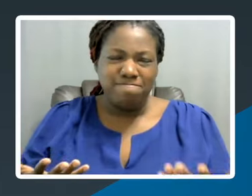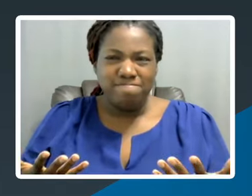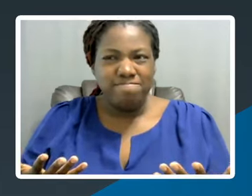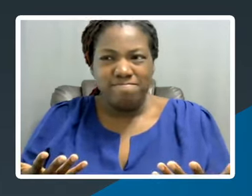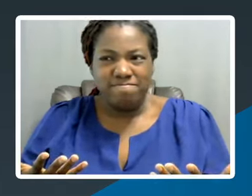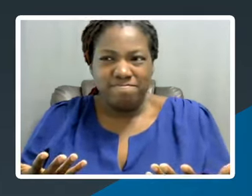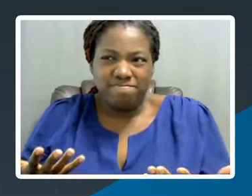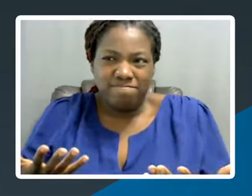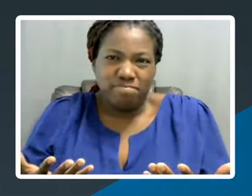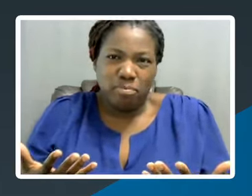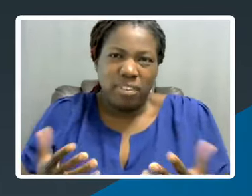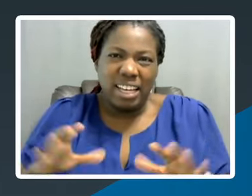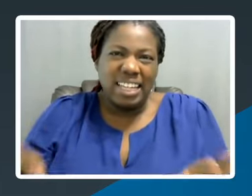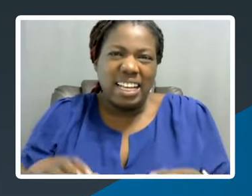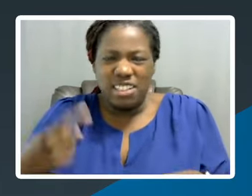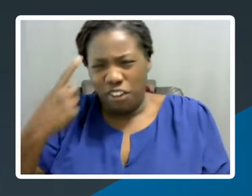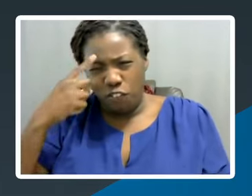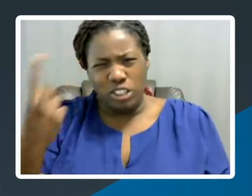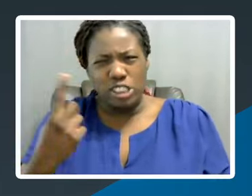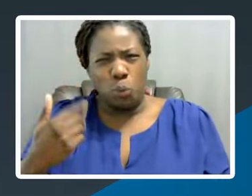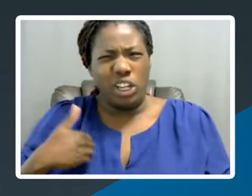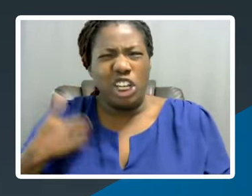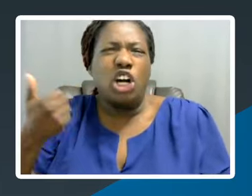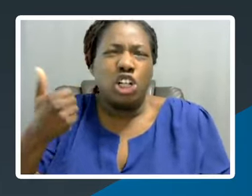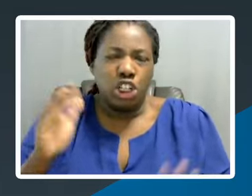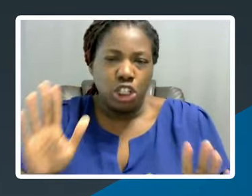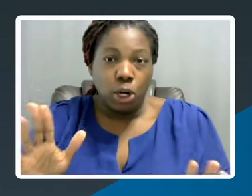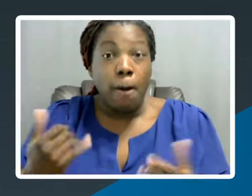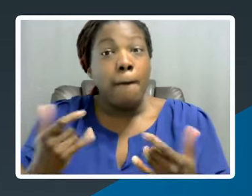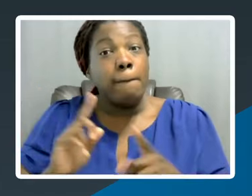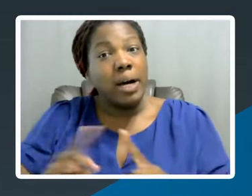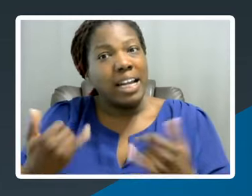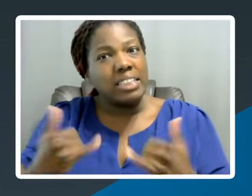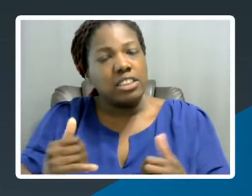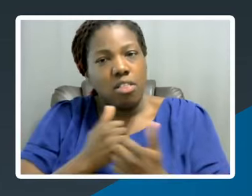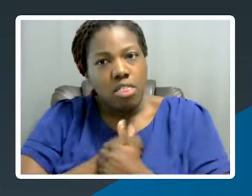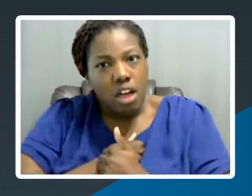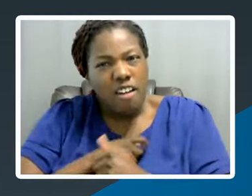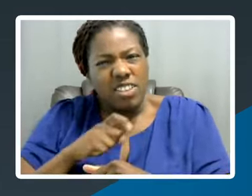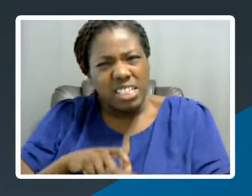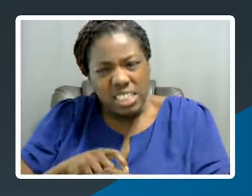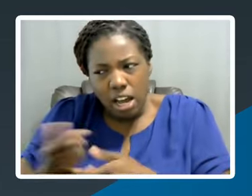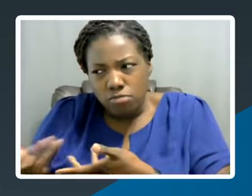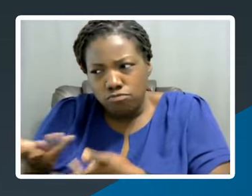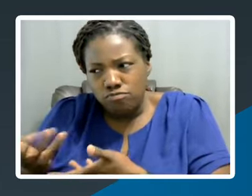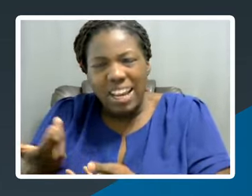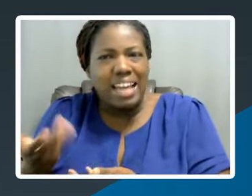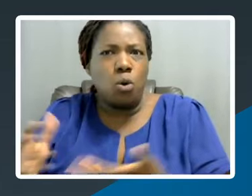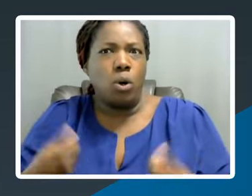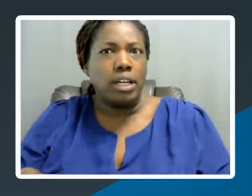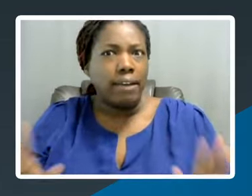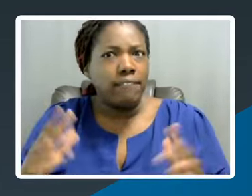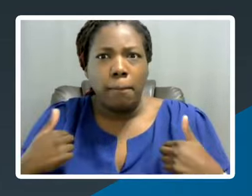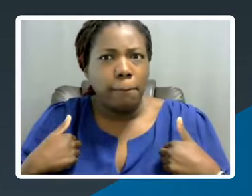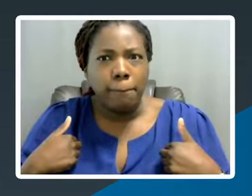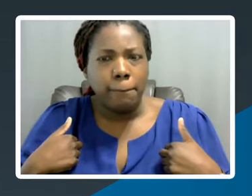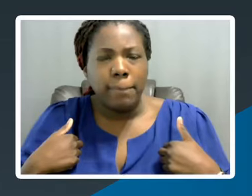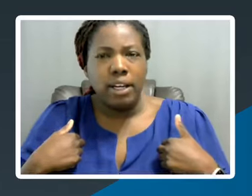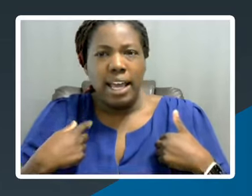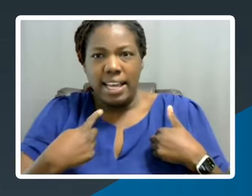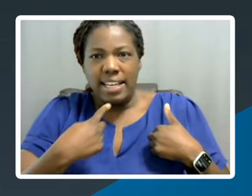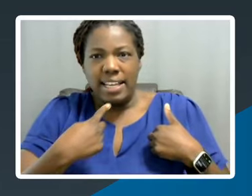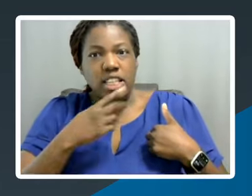an activity for a young kid, right? But I still loved this time that we had together and I didn't want to give it up. And so we said, we're going to